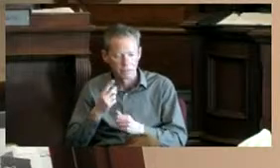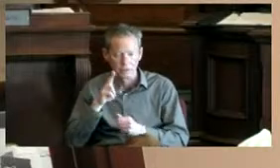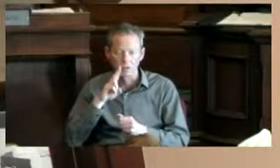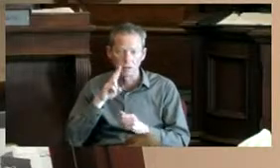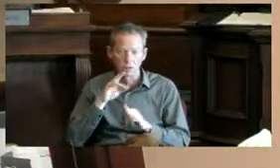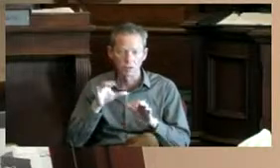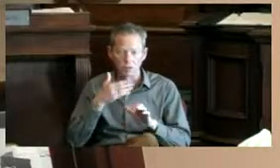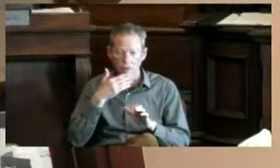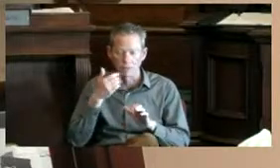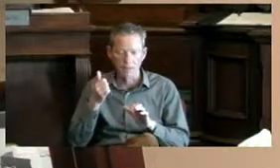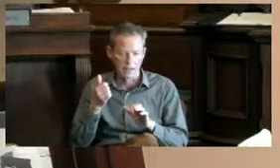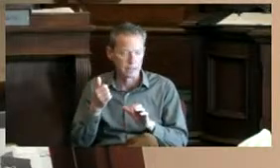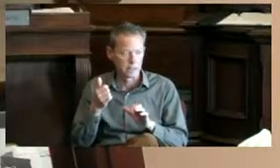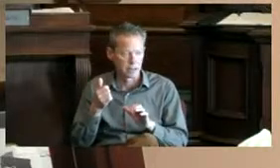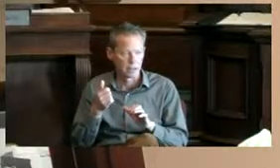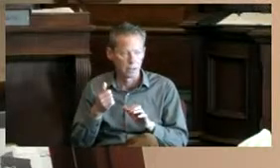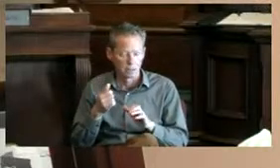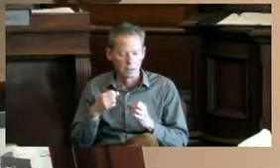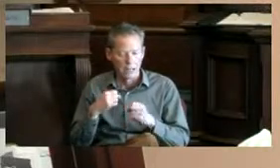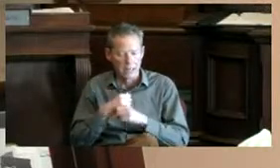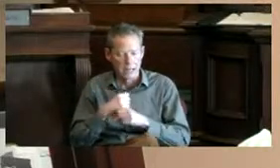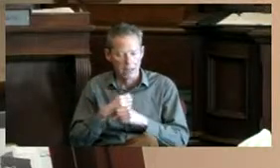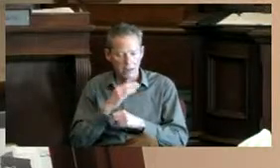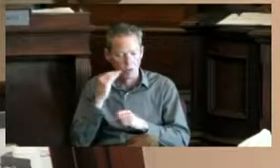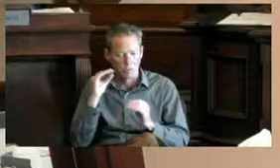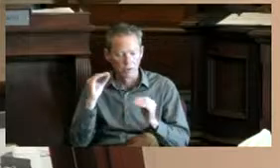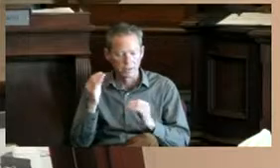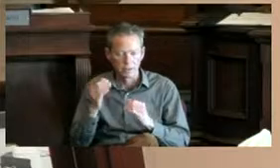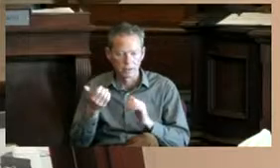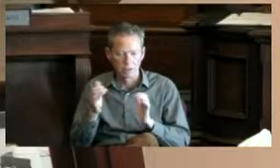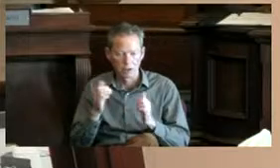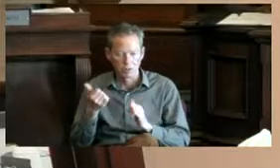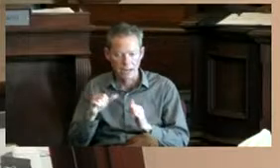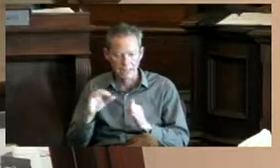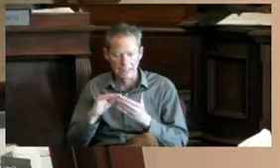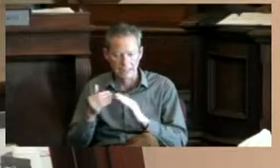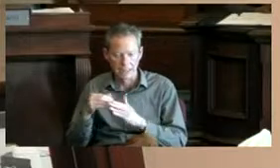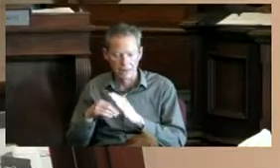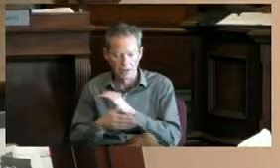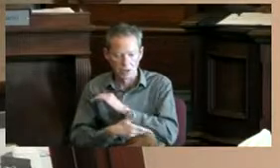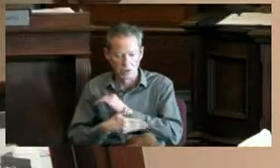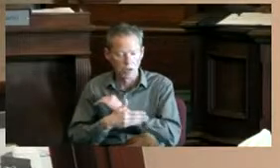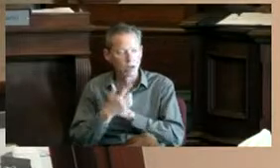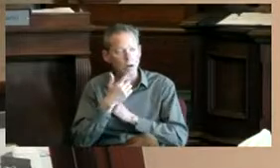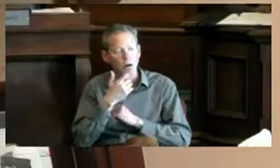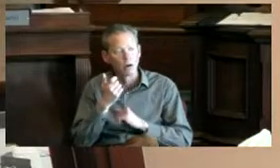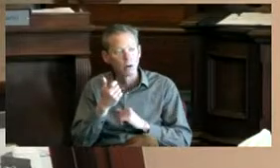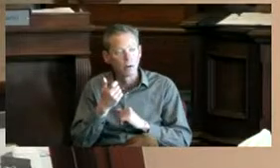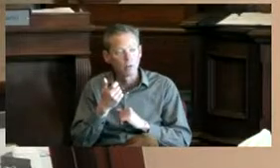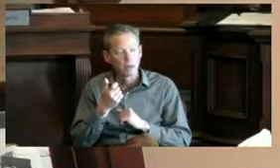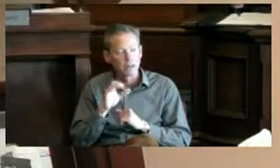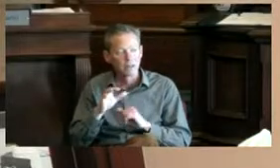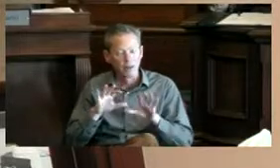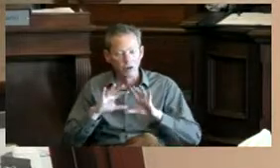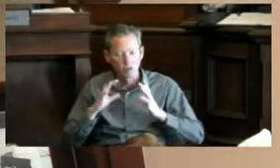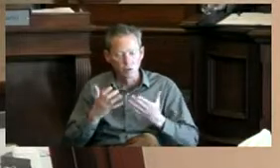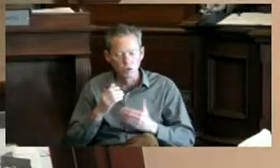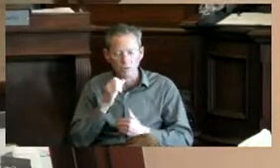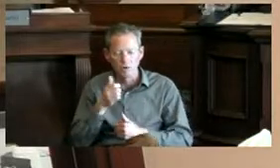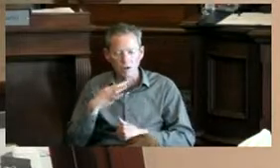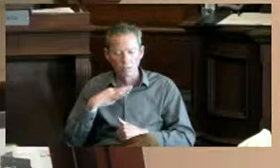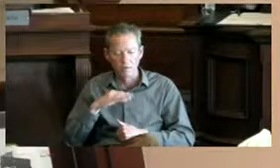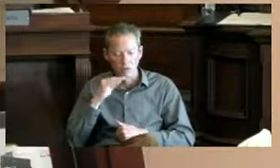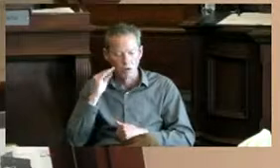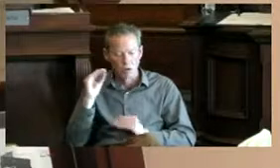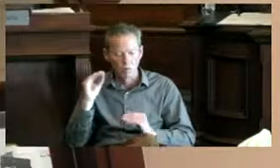doing the best at tackling homelessness of any city in the country, part of it is because their continuum of care, their consortium of nonprofit homeless